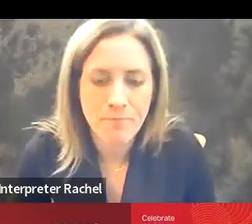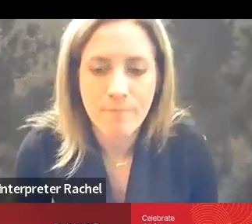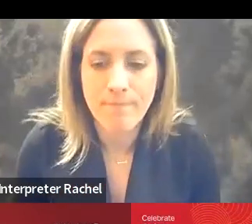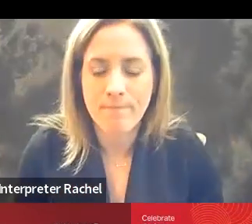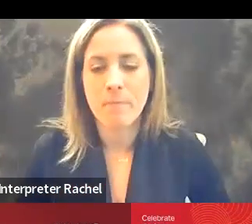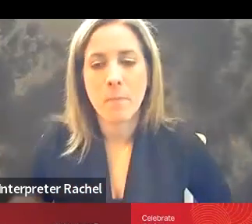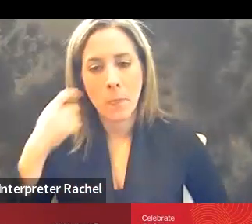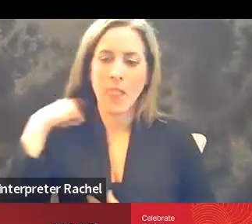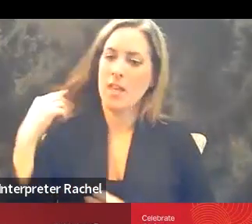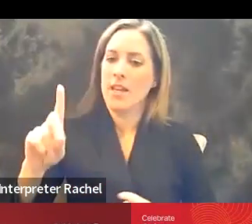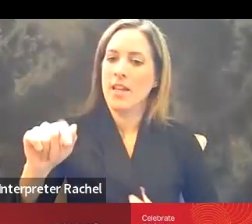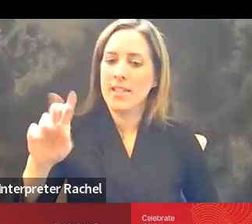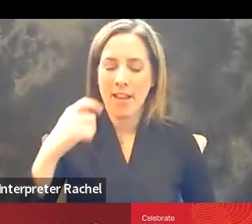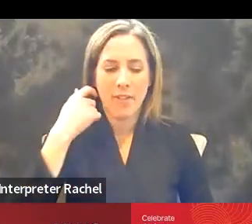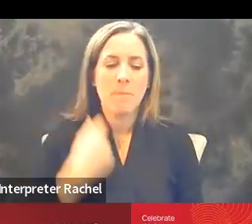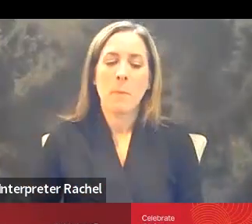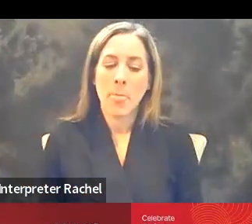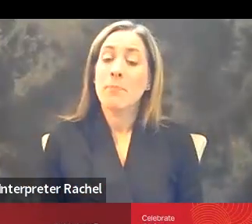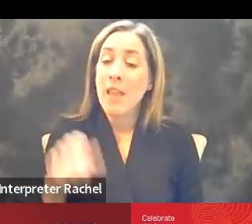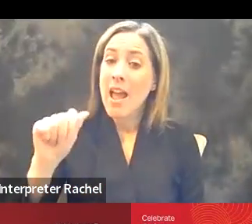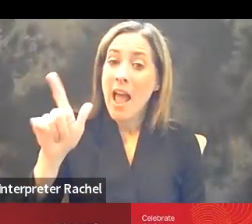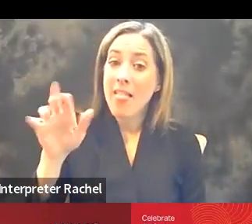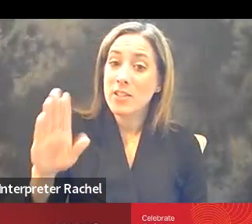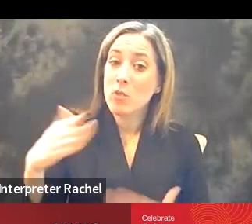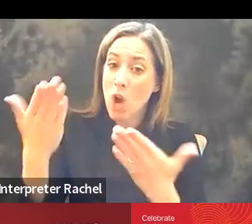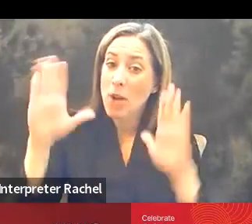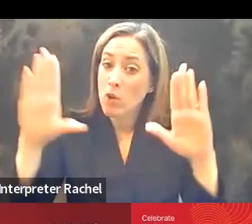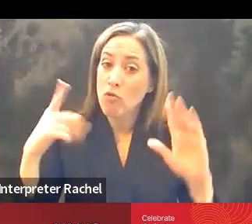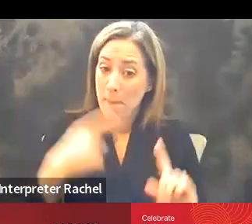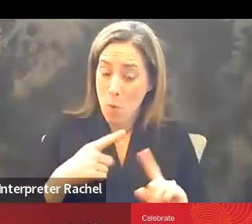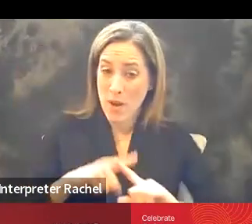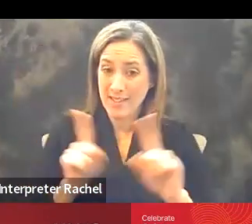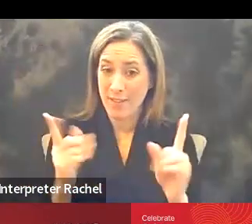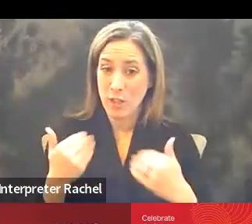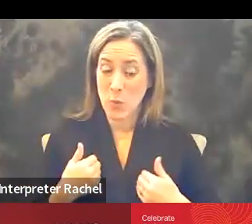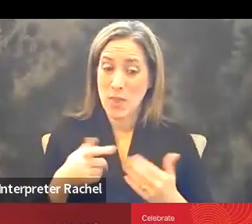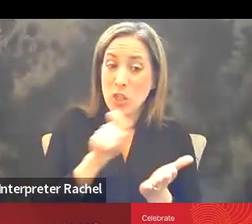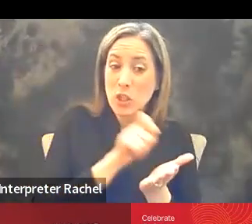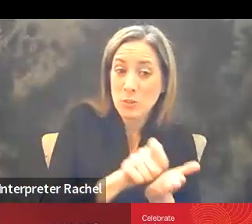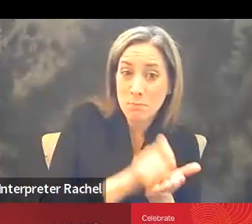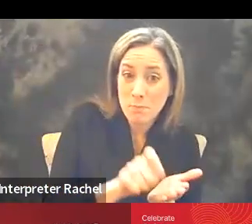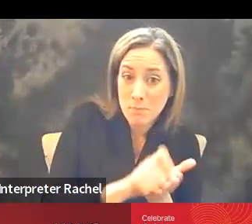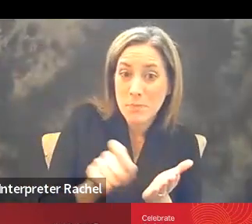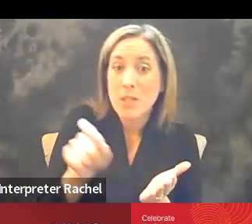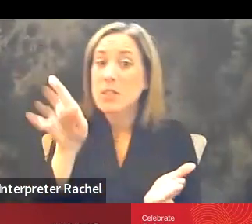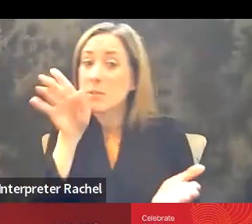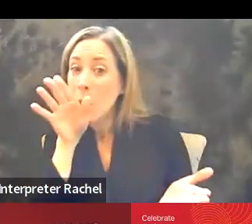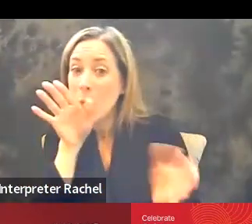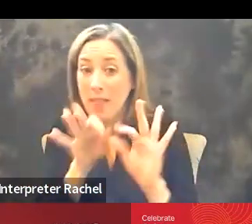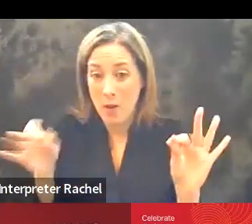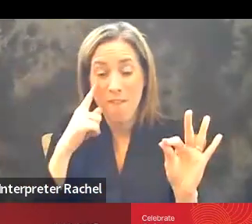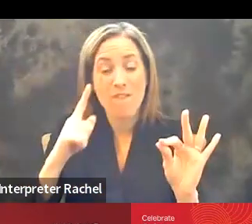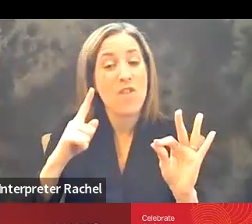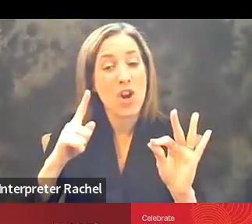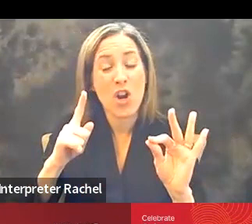think Alison brought up a great point in the sense that like there is a little bit of a difference between kind of spoken and written. For example, when I'm writing in